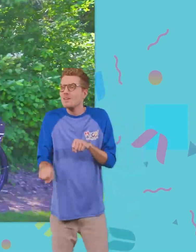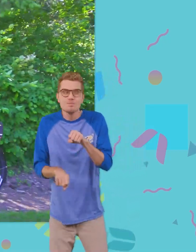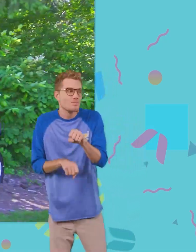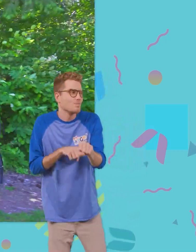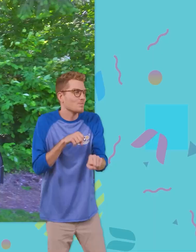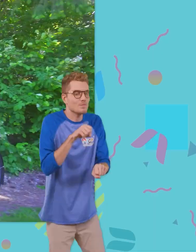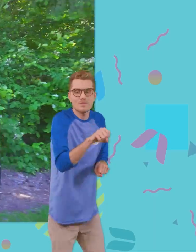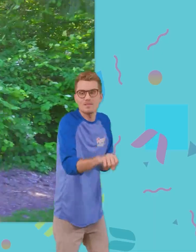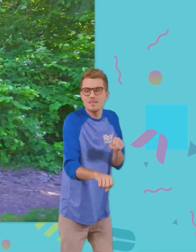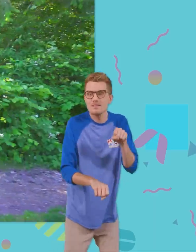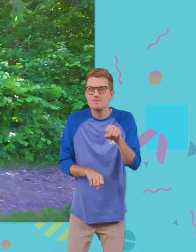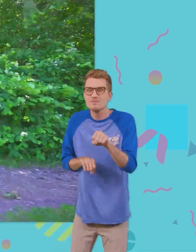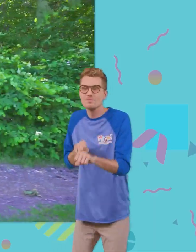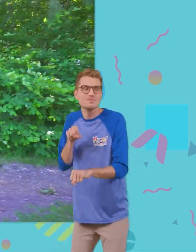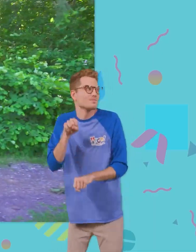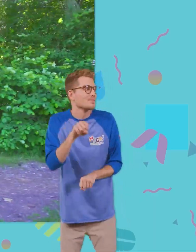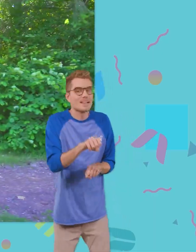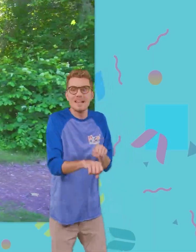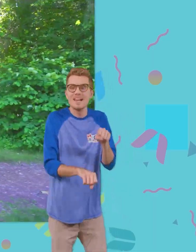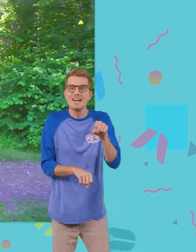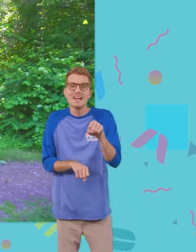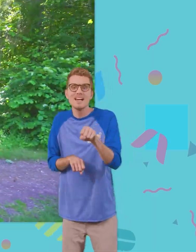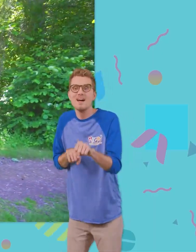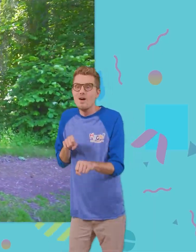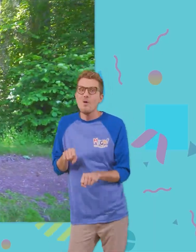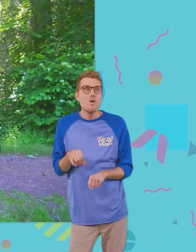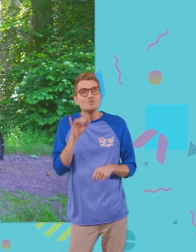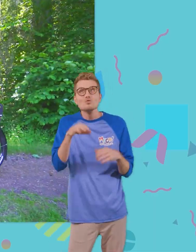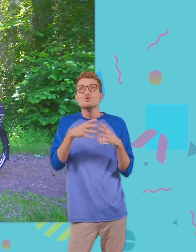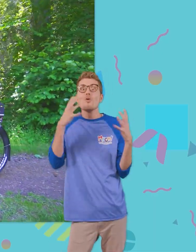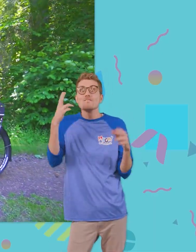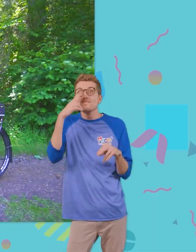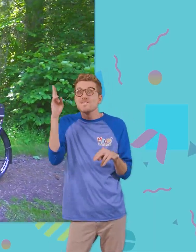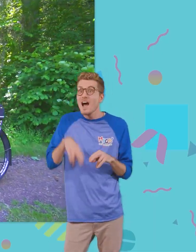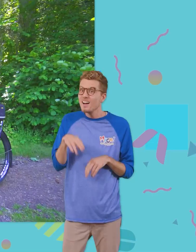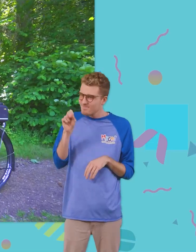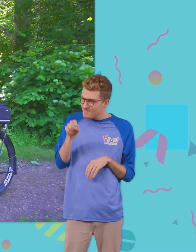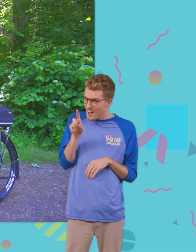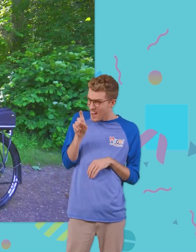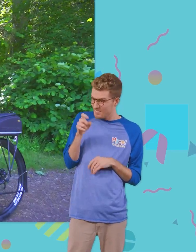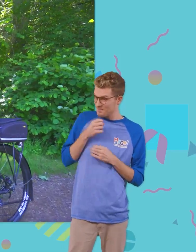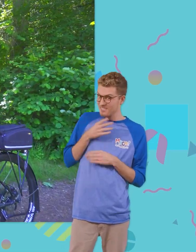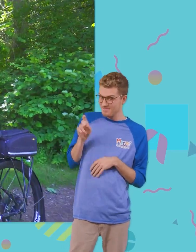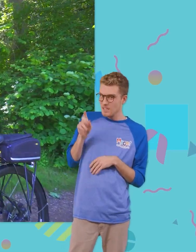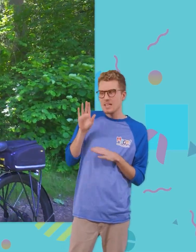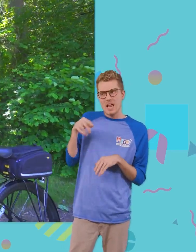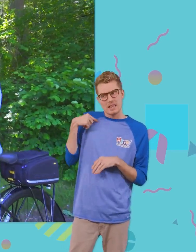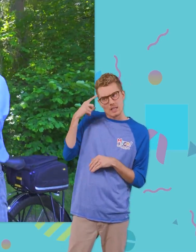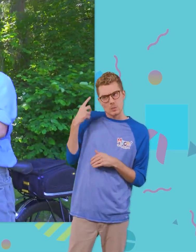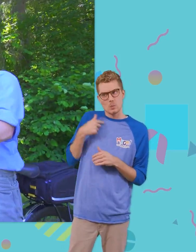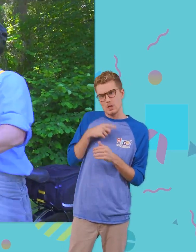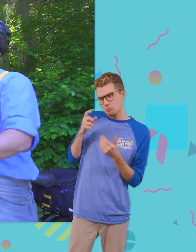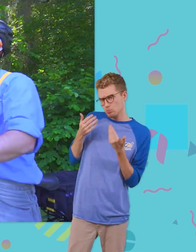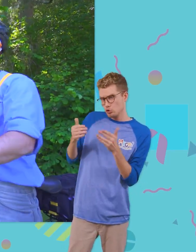Whoa. Whoa. Whoa. That was so much fun. It is, isn't it, Blippi? Yeah. Well, I think we should get